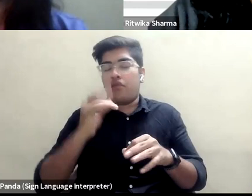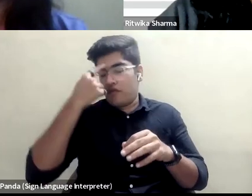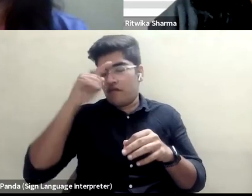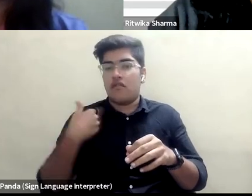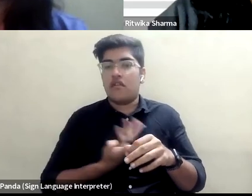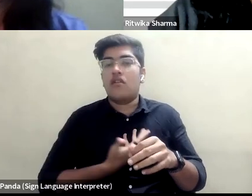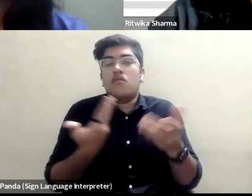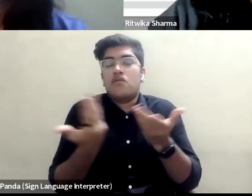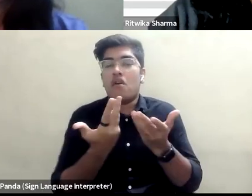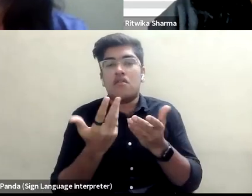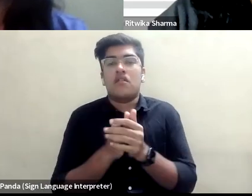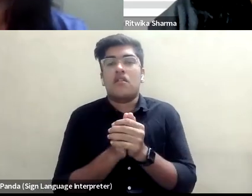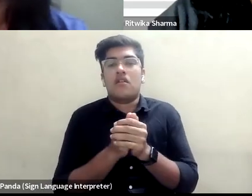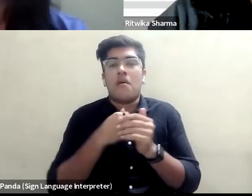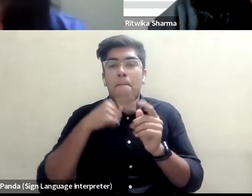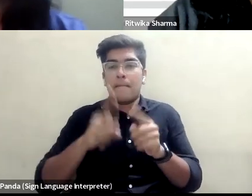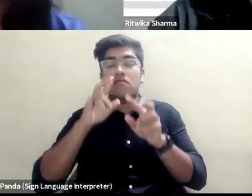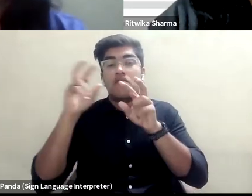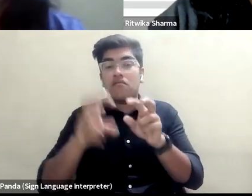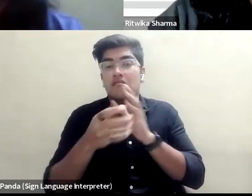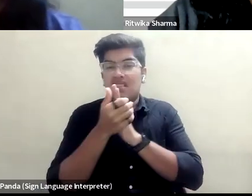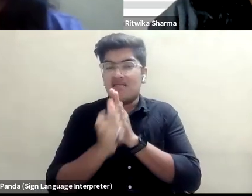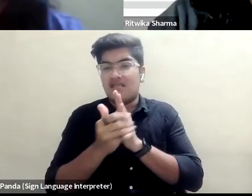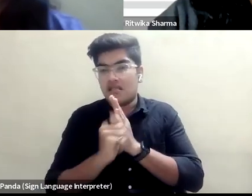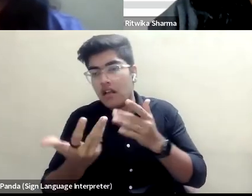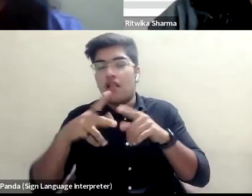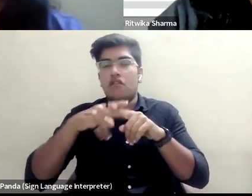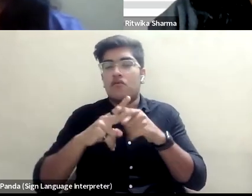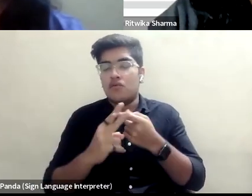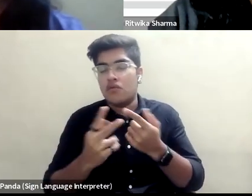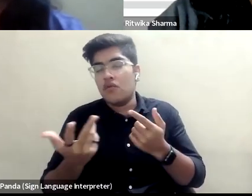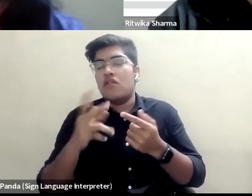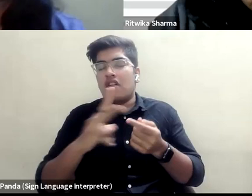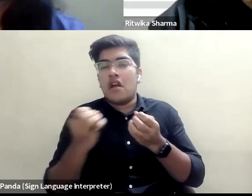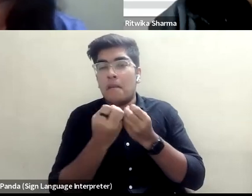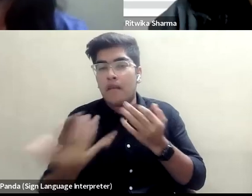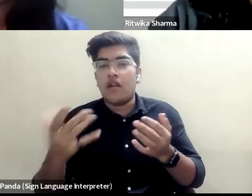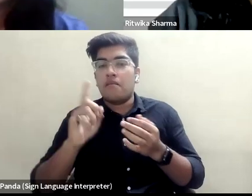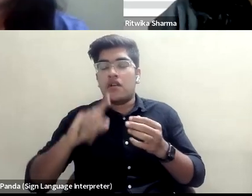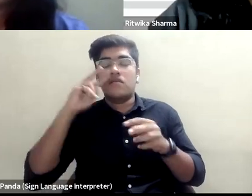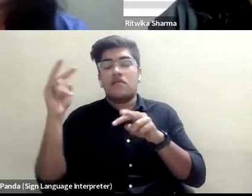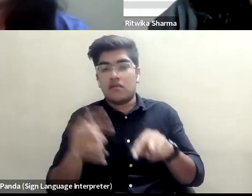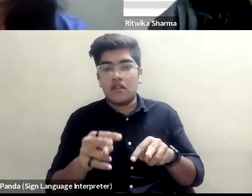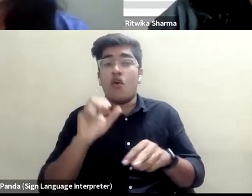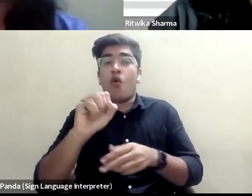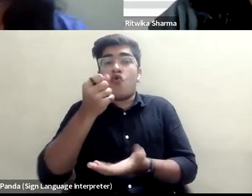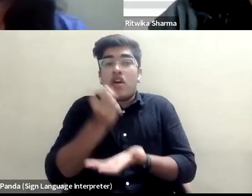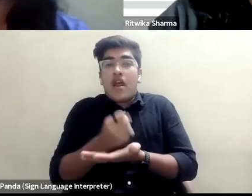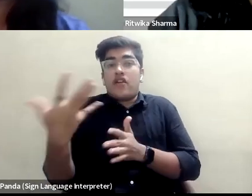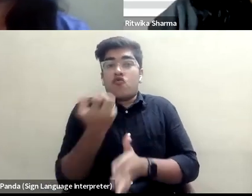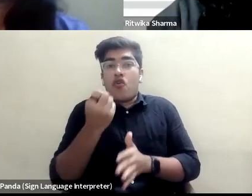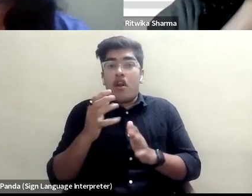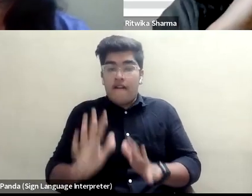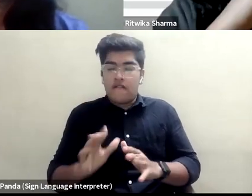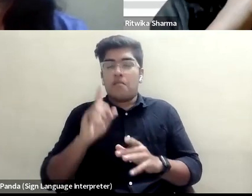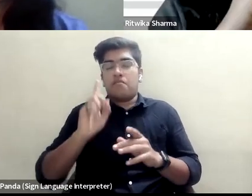at the skills or the tools for them to be able to articulate it in a way to ensure the right. And like we